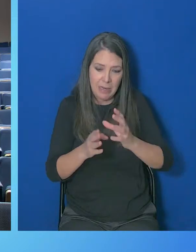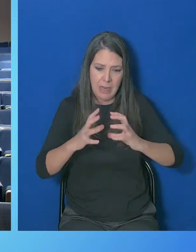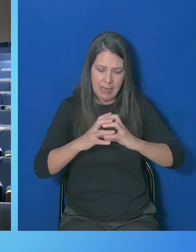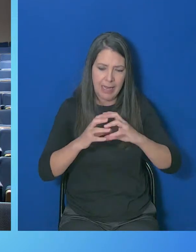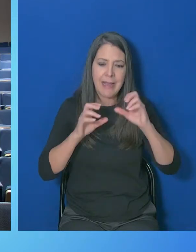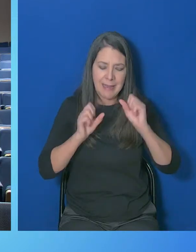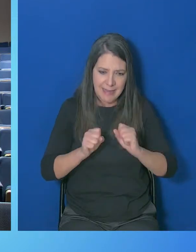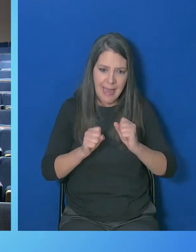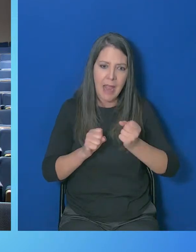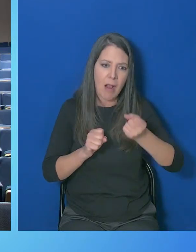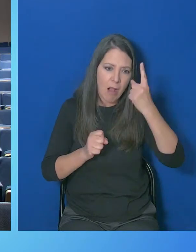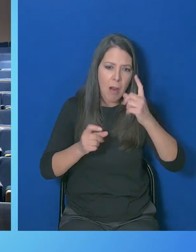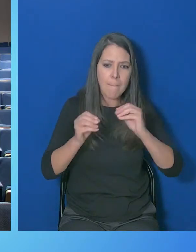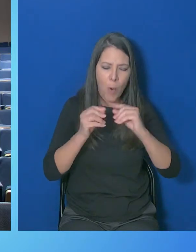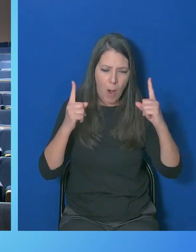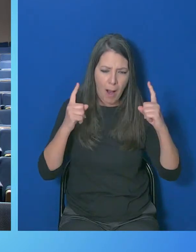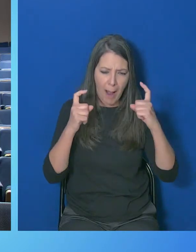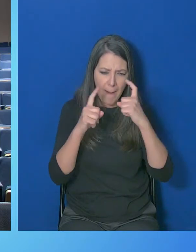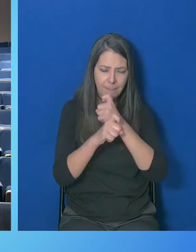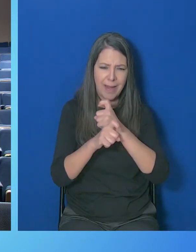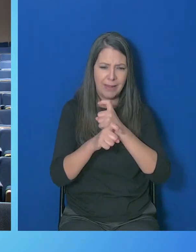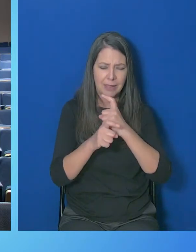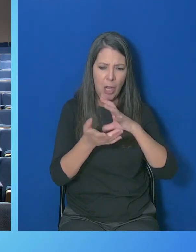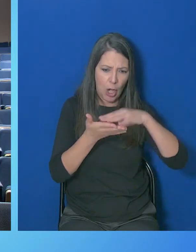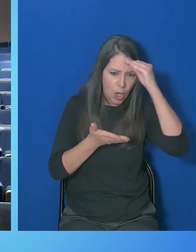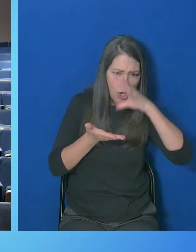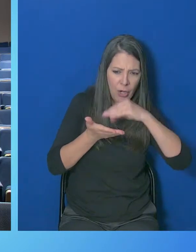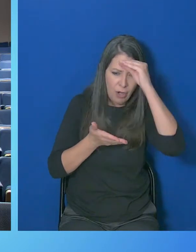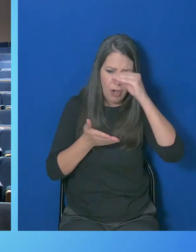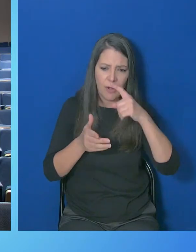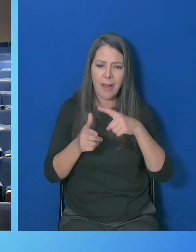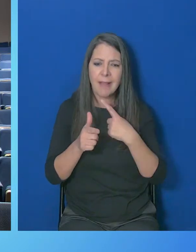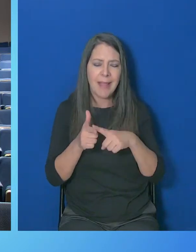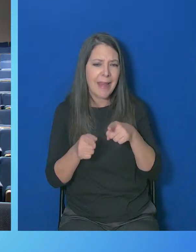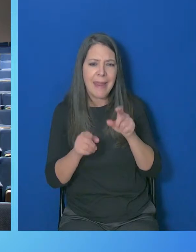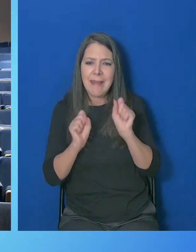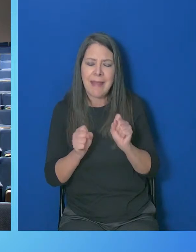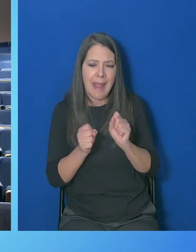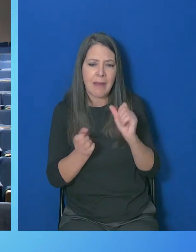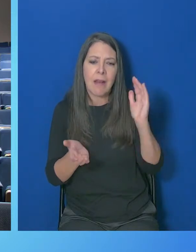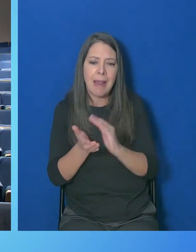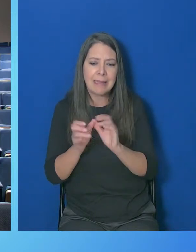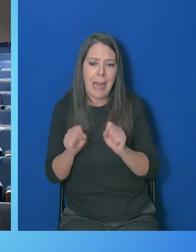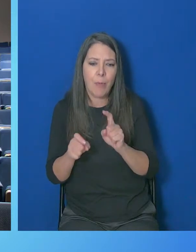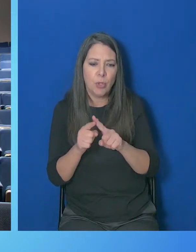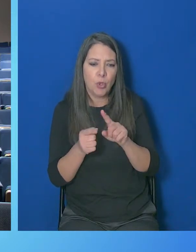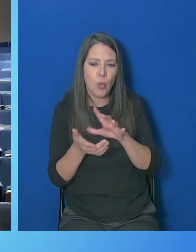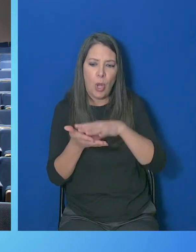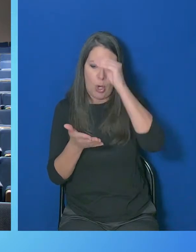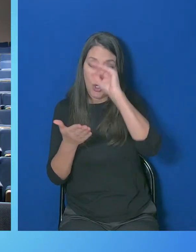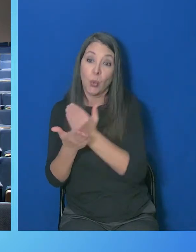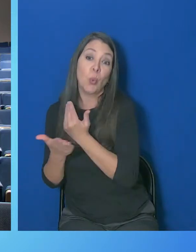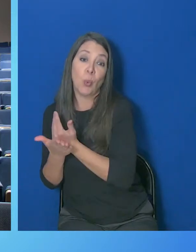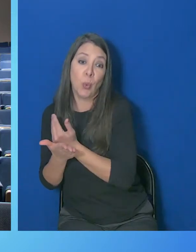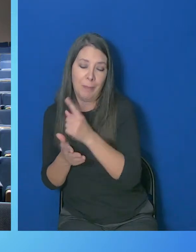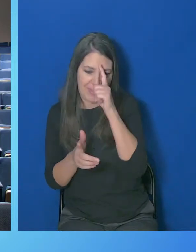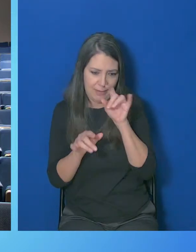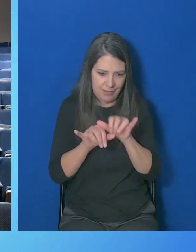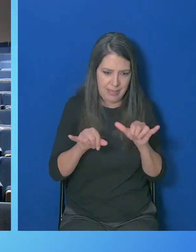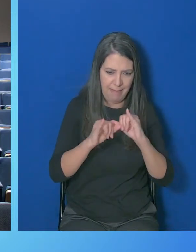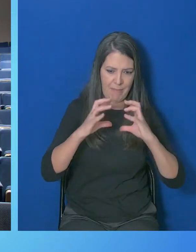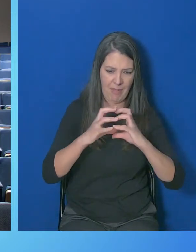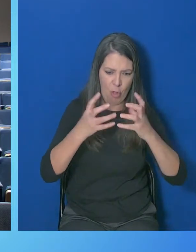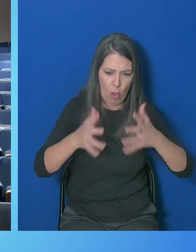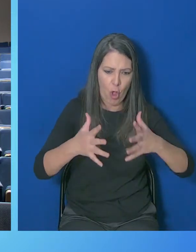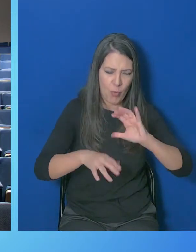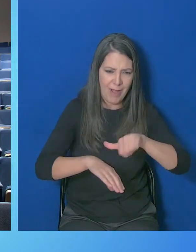complex functions, it is less capable of reorganizing and adapting to new or unexpected challenges.